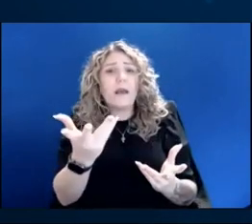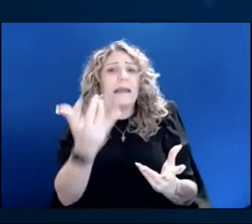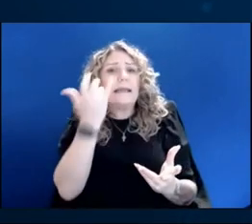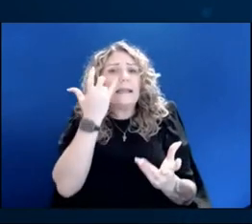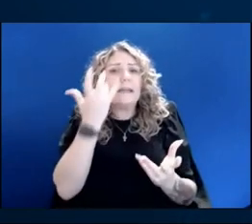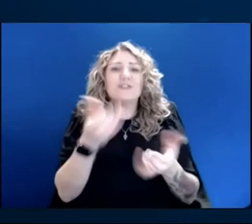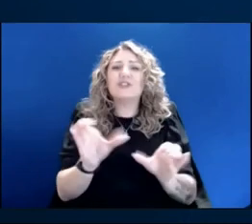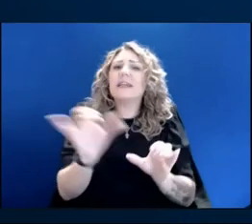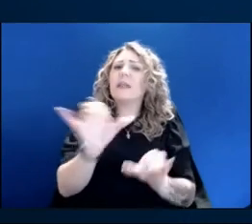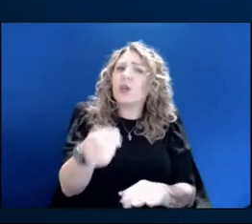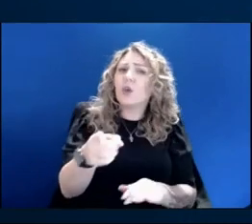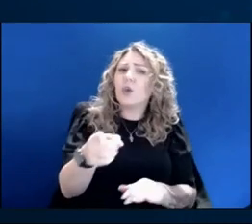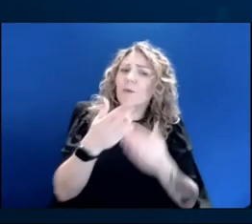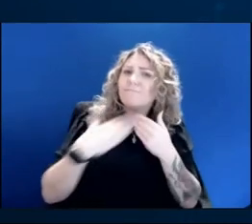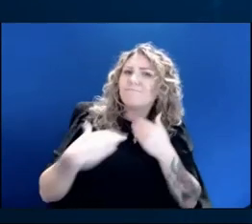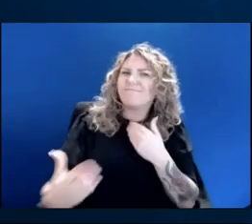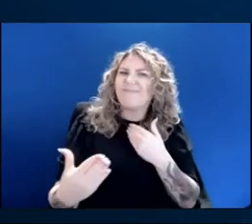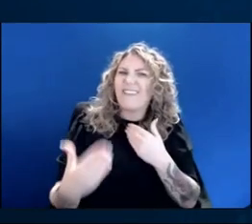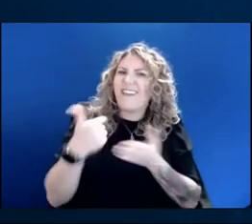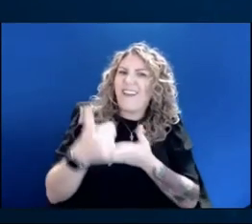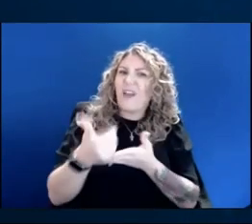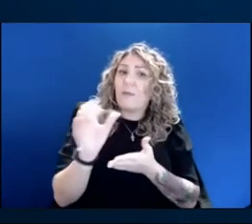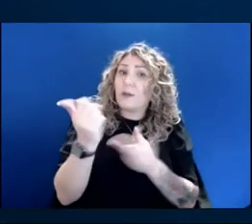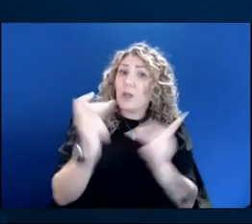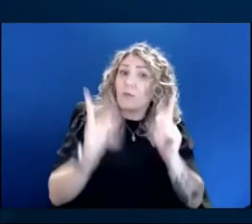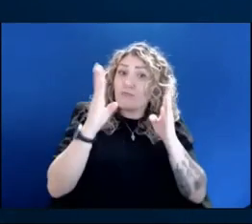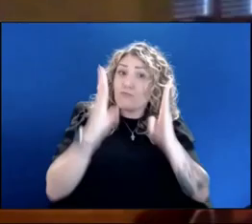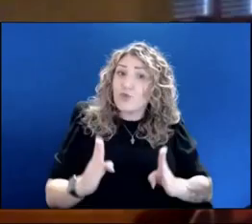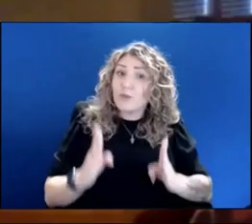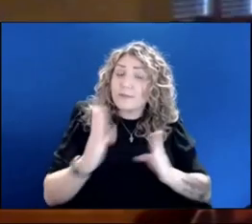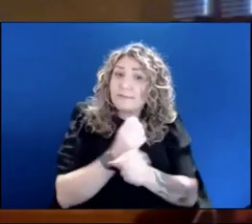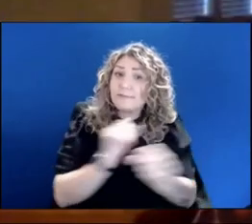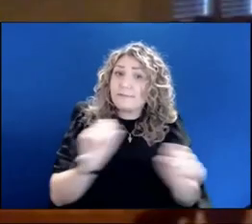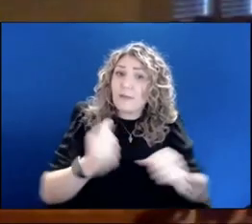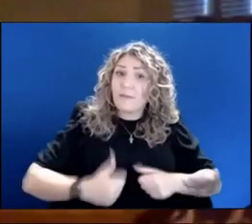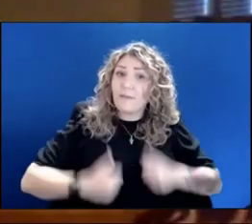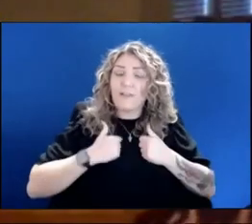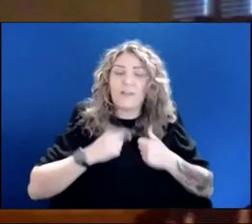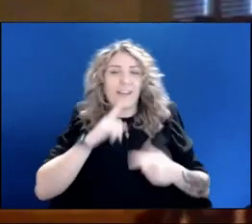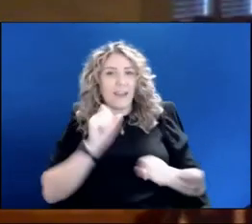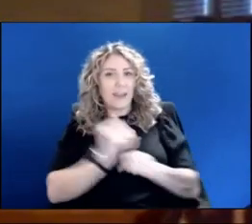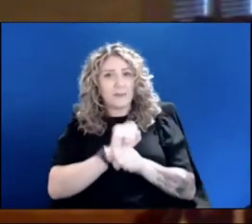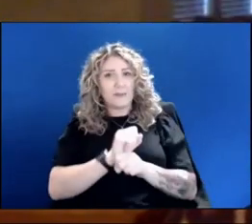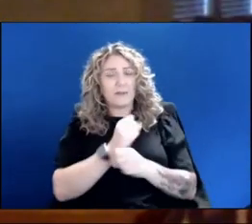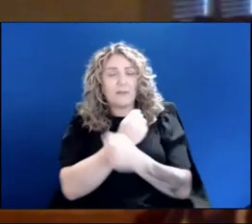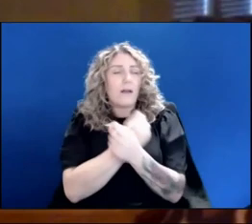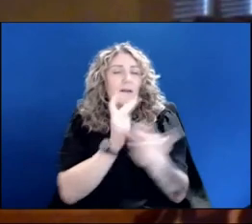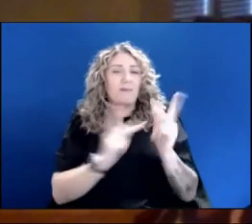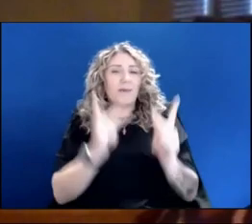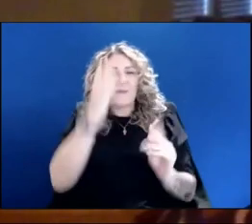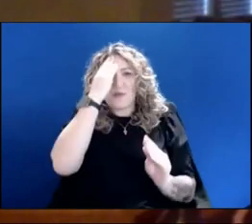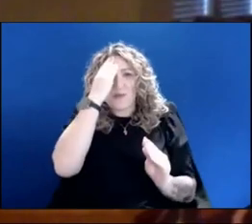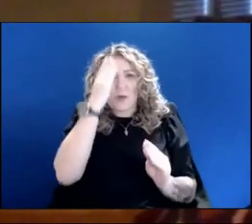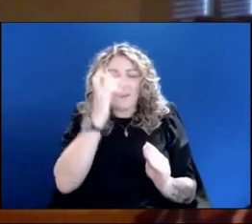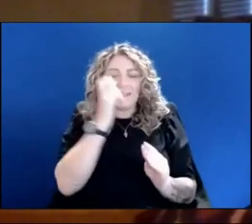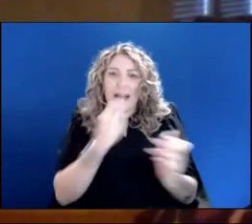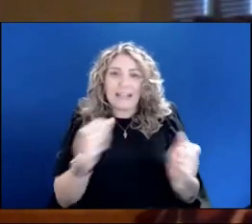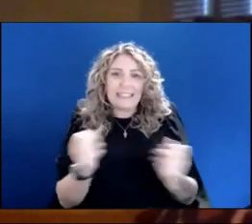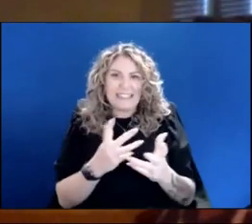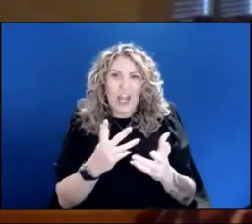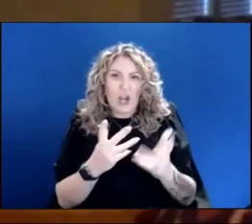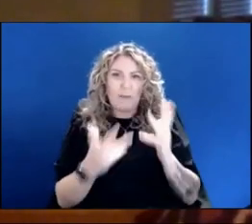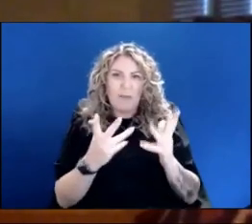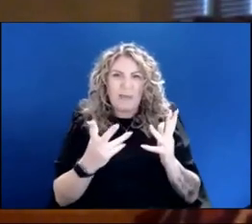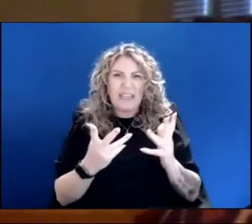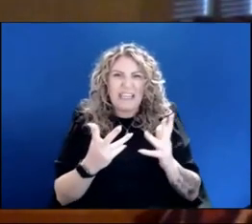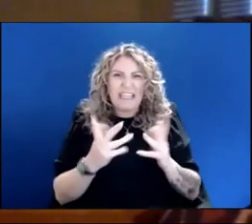and go for it and help another person and save a life? Absolutely. I would love for folks to know that it is maybe not as scary as it might initially seem,